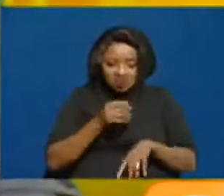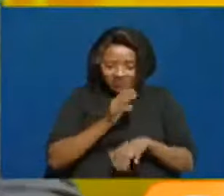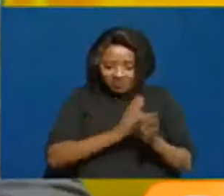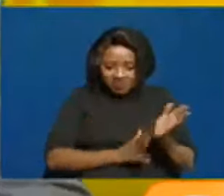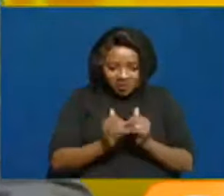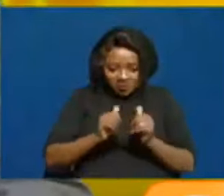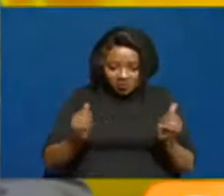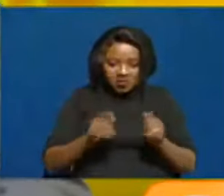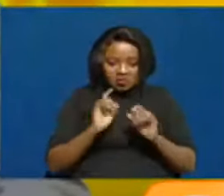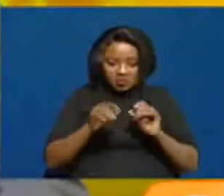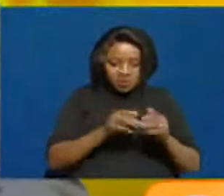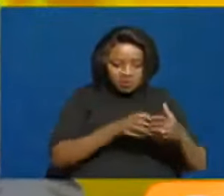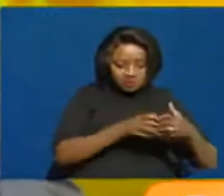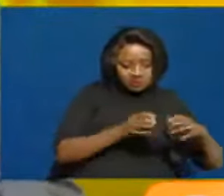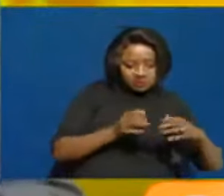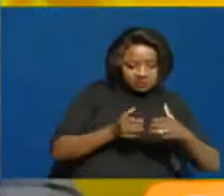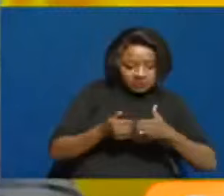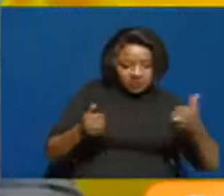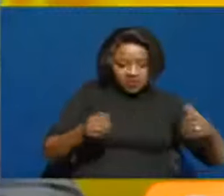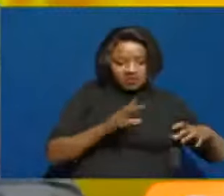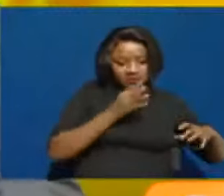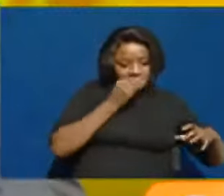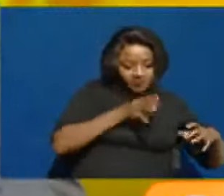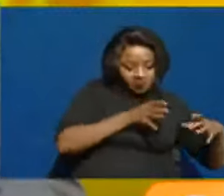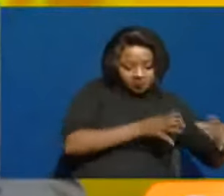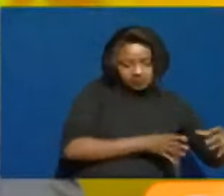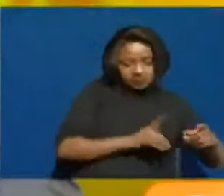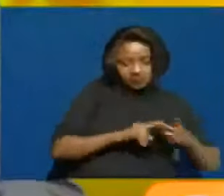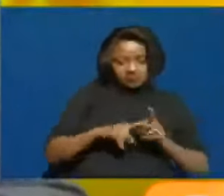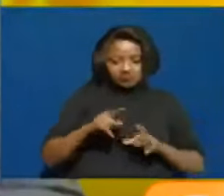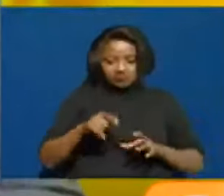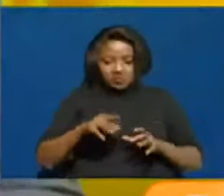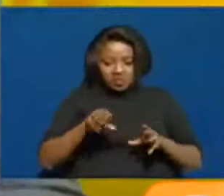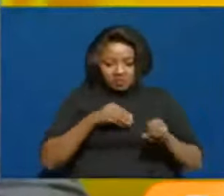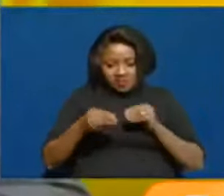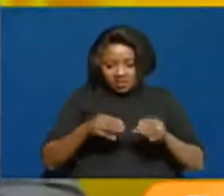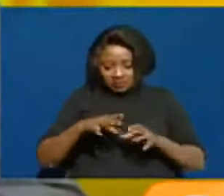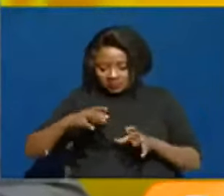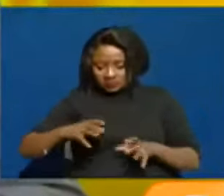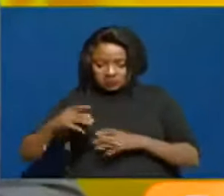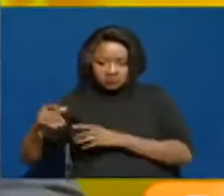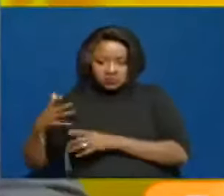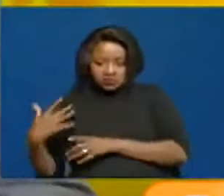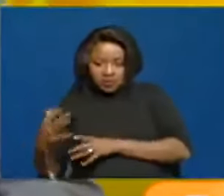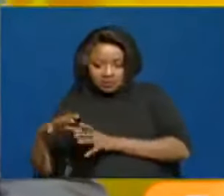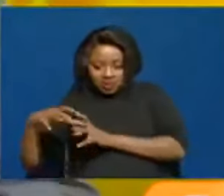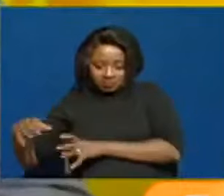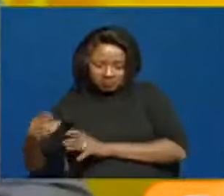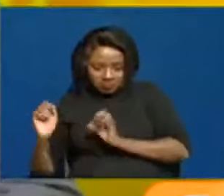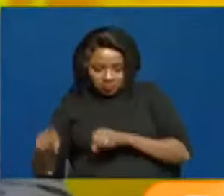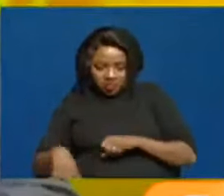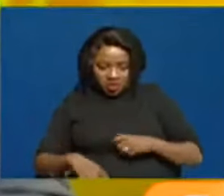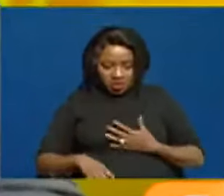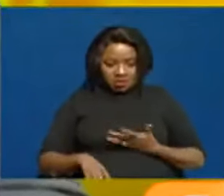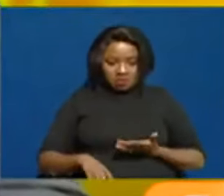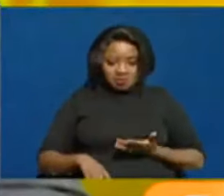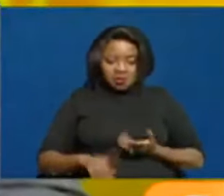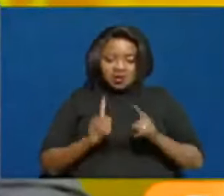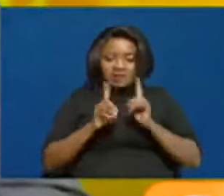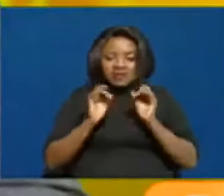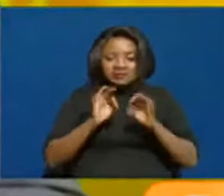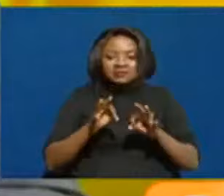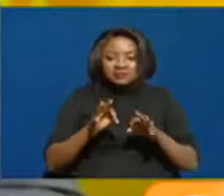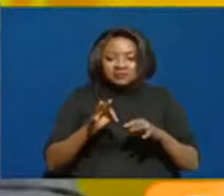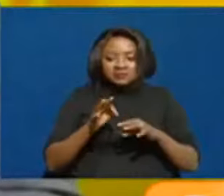organic, where we can segregate the recyclables, and these other ways? So mostly is a lack of